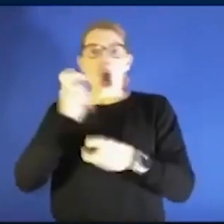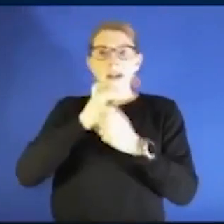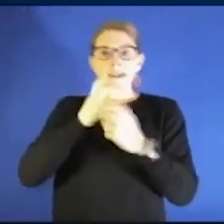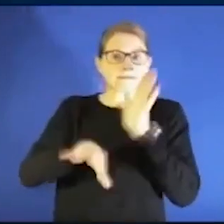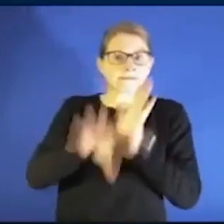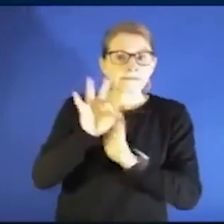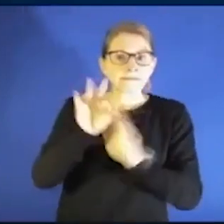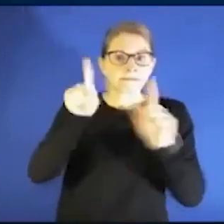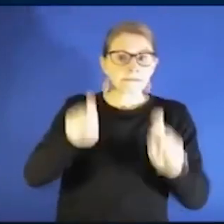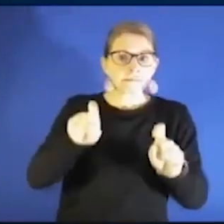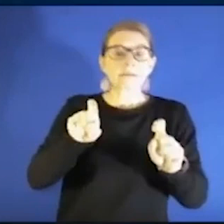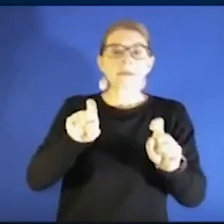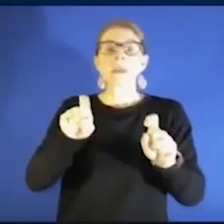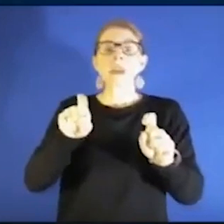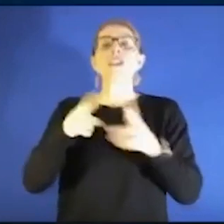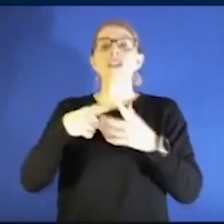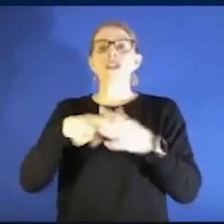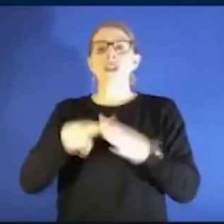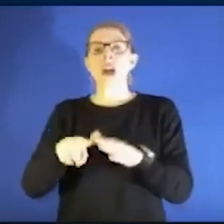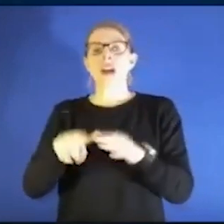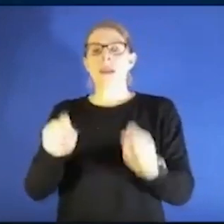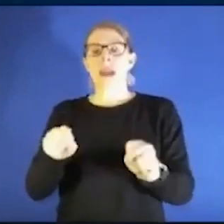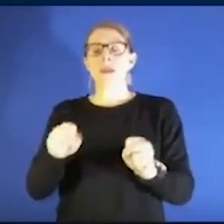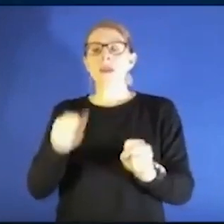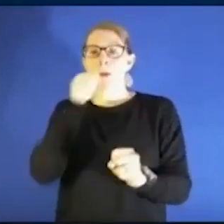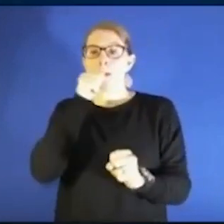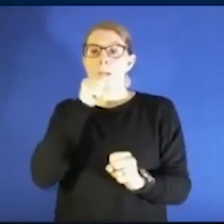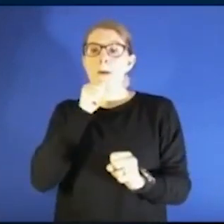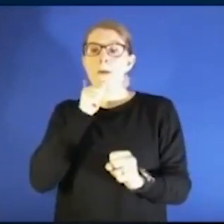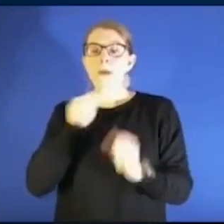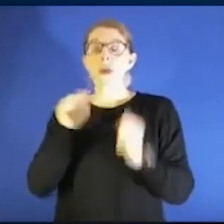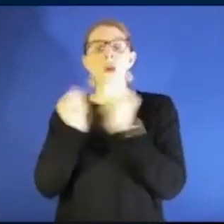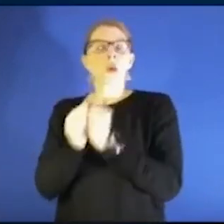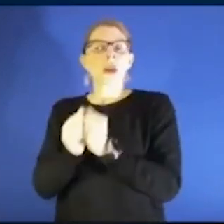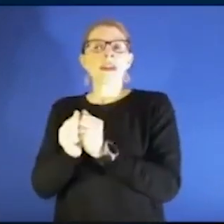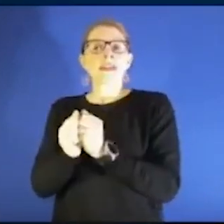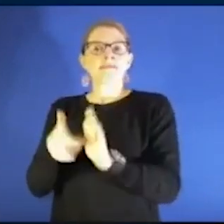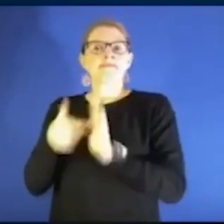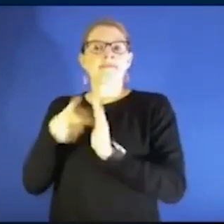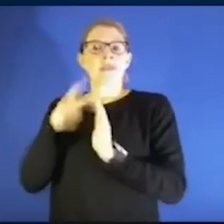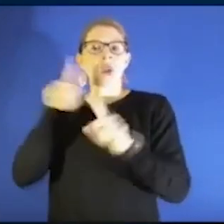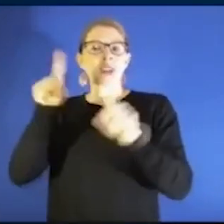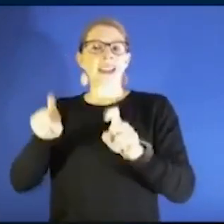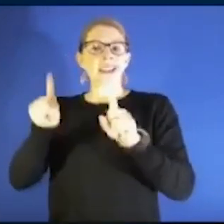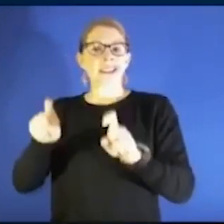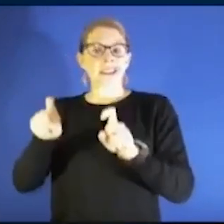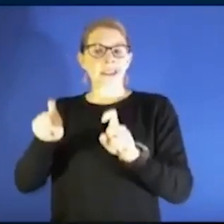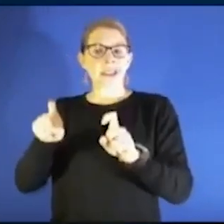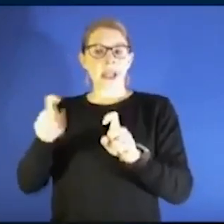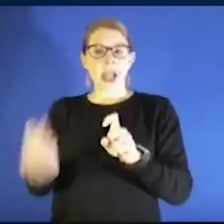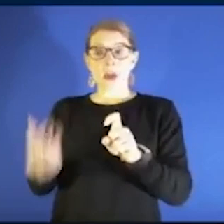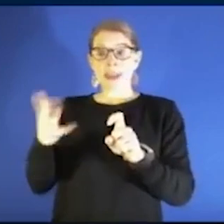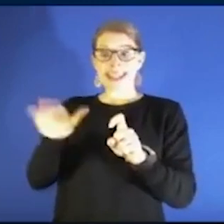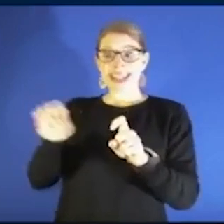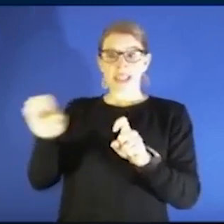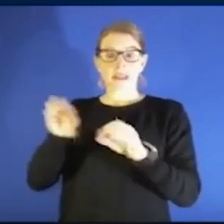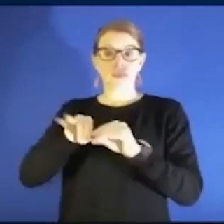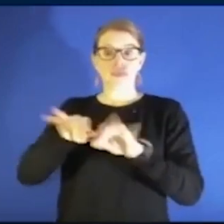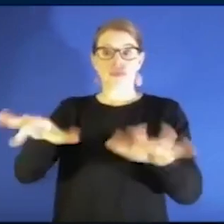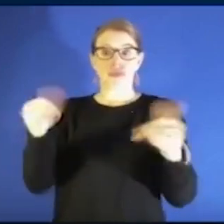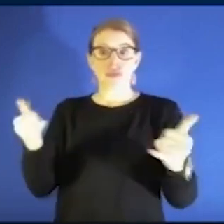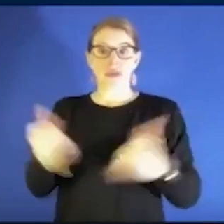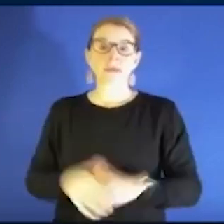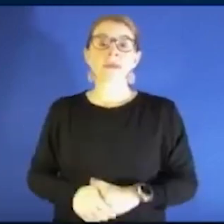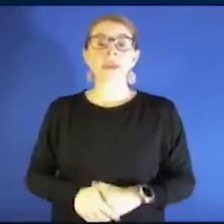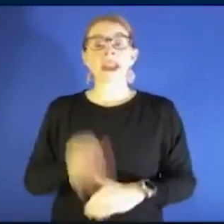us is that we are starting to be able to cope with the demand for testing with respect to how many cases are out there. So that's good